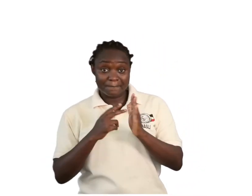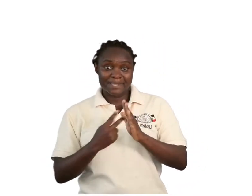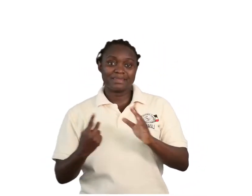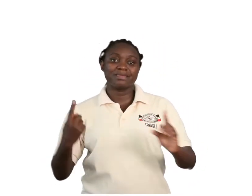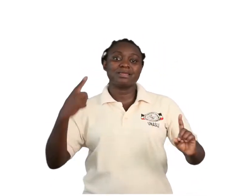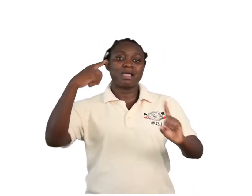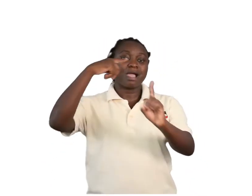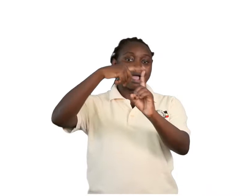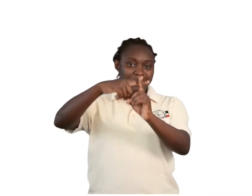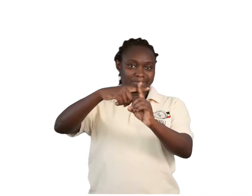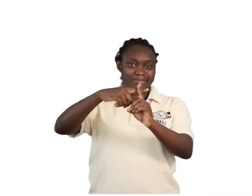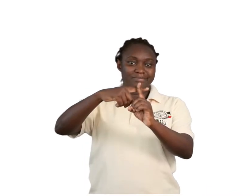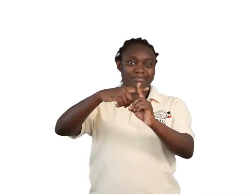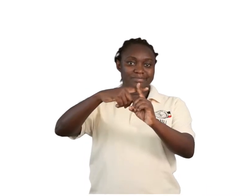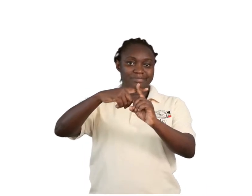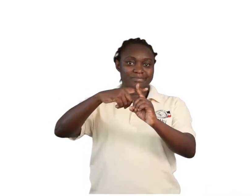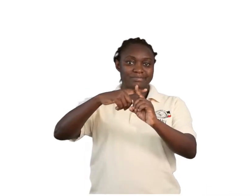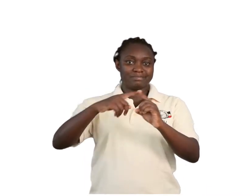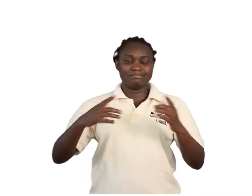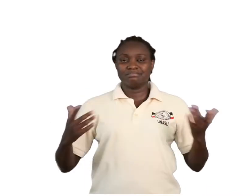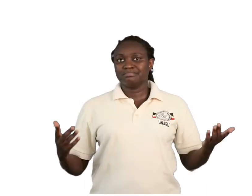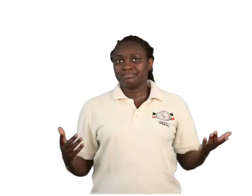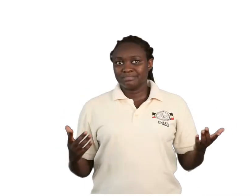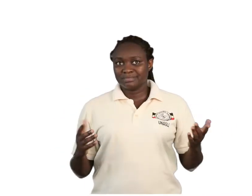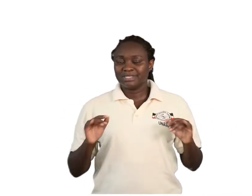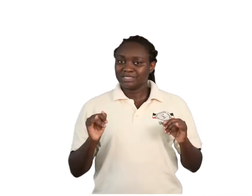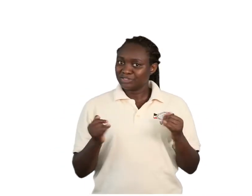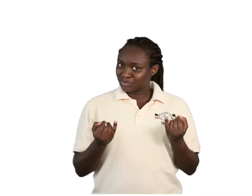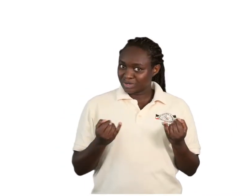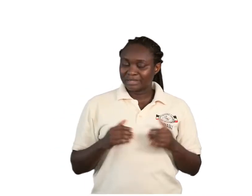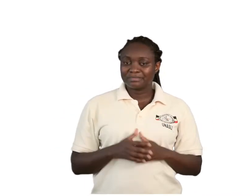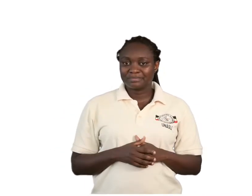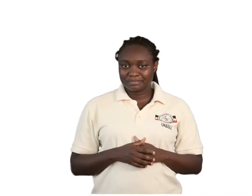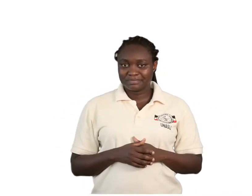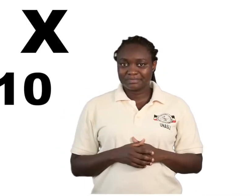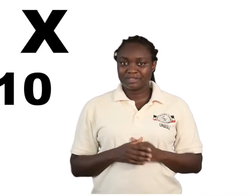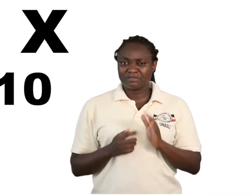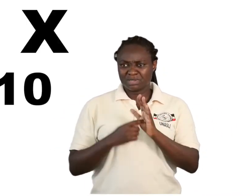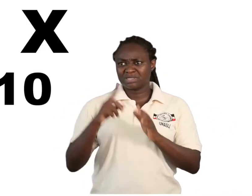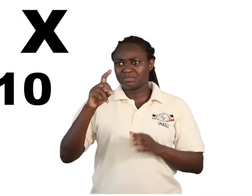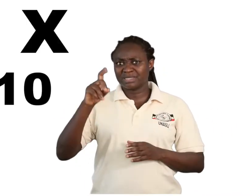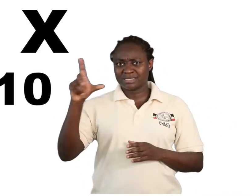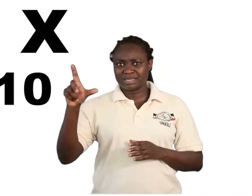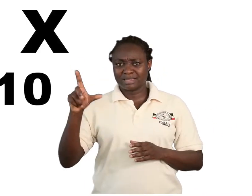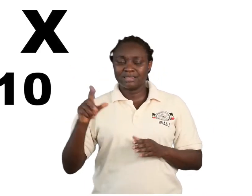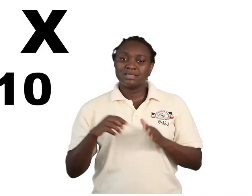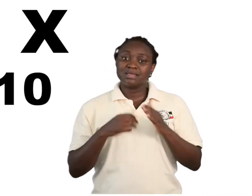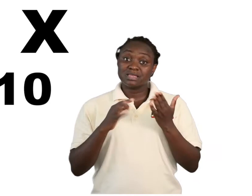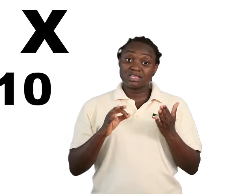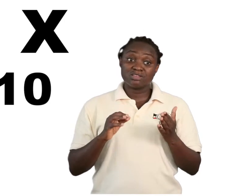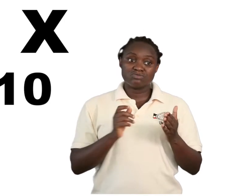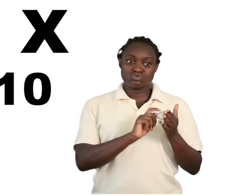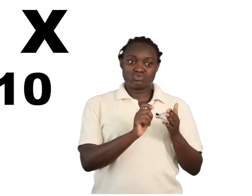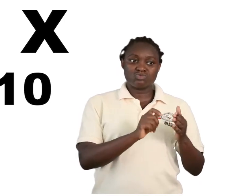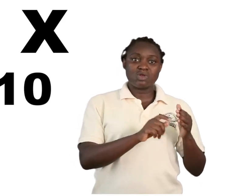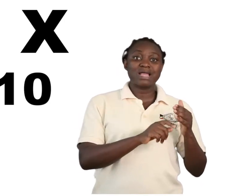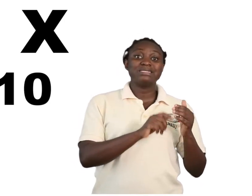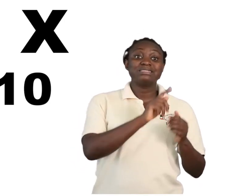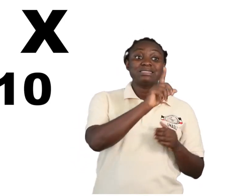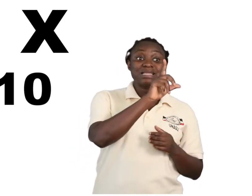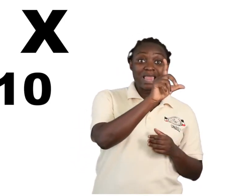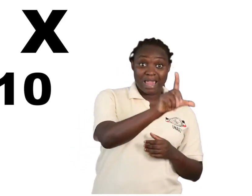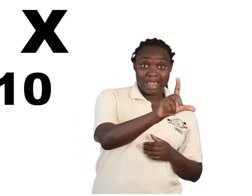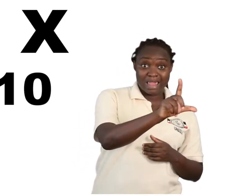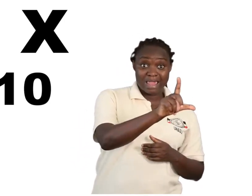adding. Let's still use X and L. If we write L, then X, it